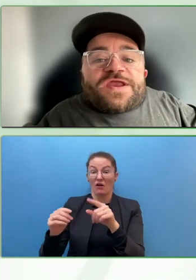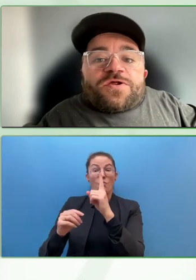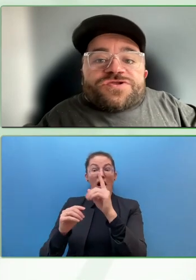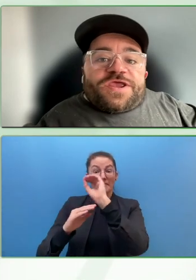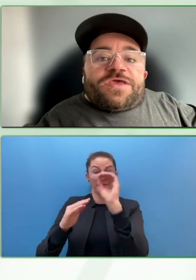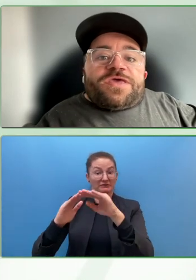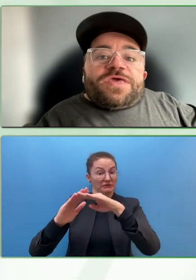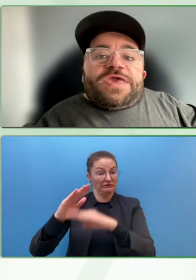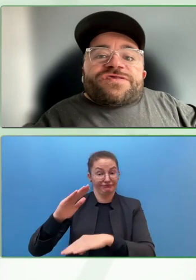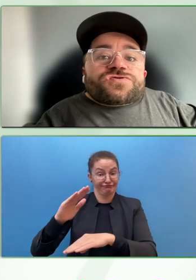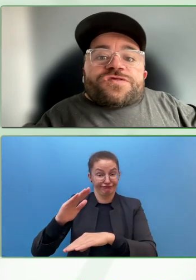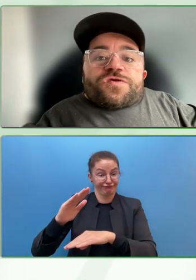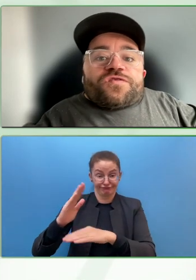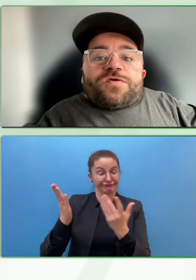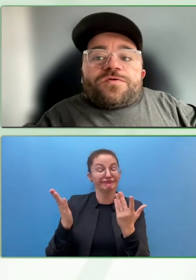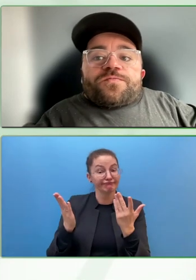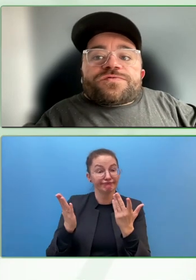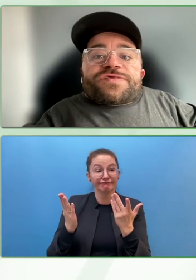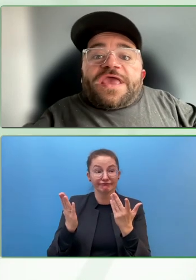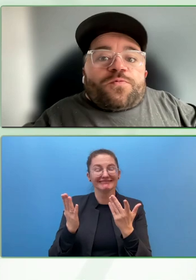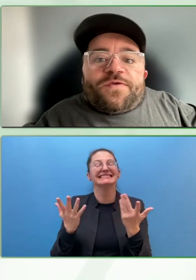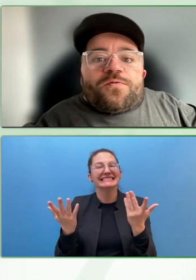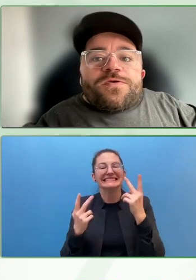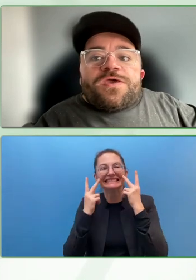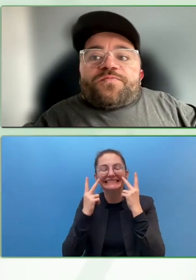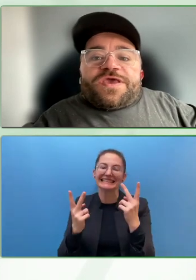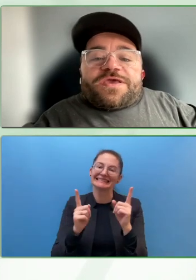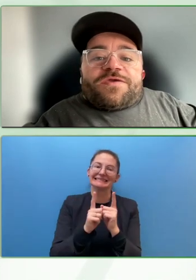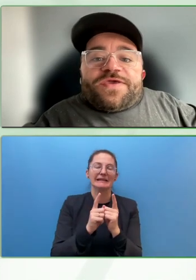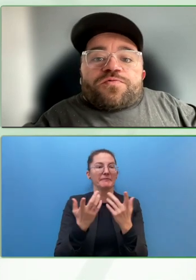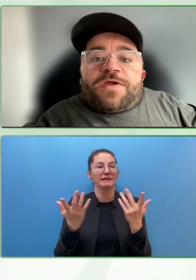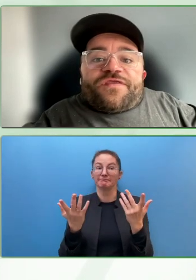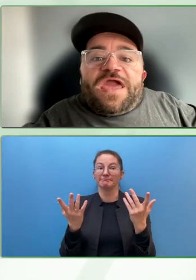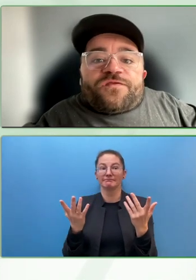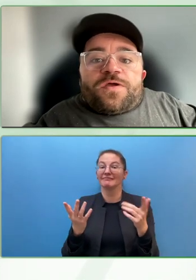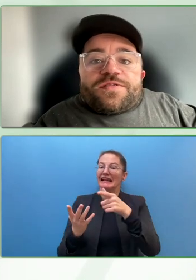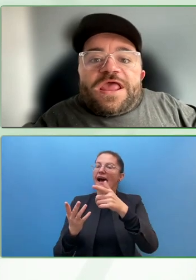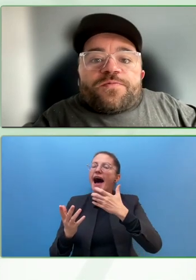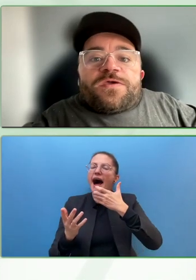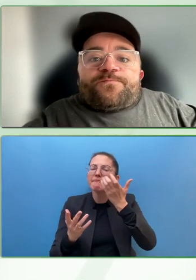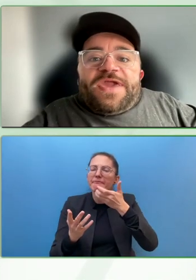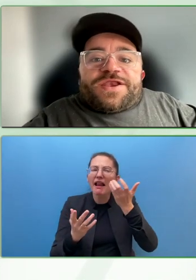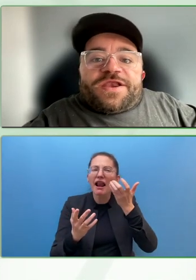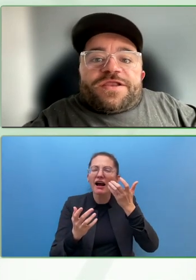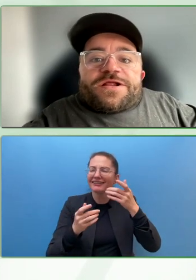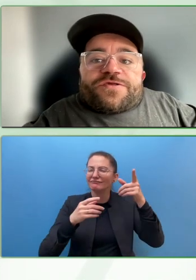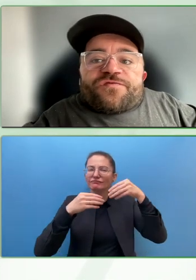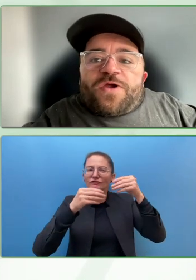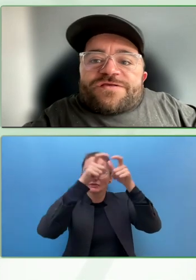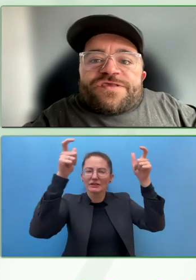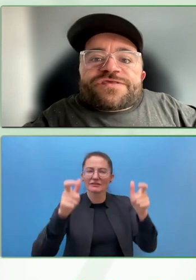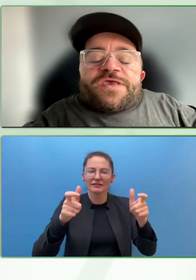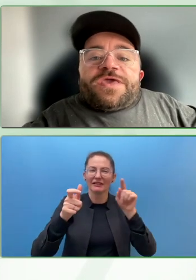accessible technology isn't just good for disabled people, but it can be great for everyone. Like, baking in